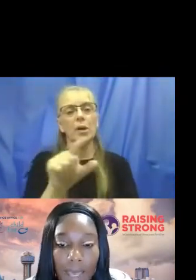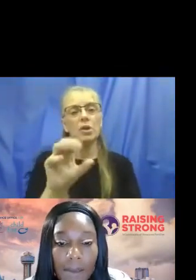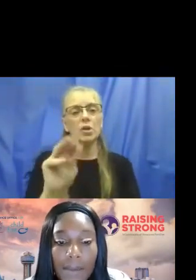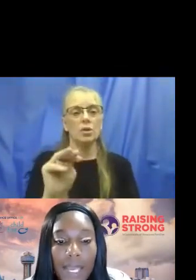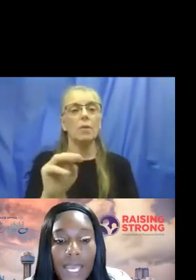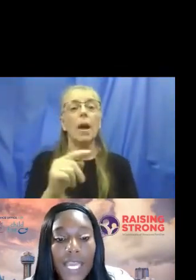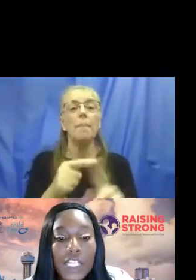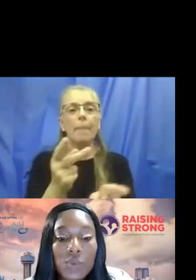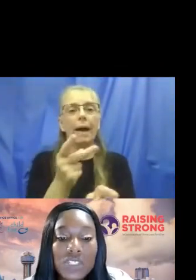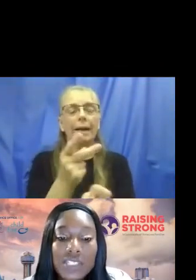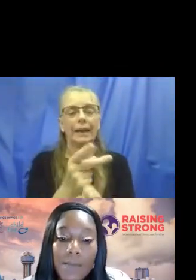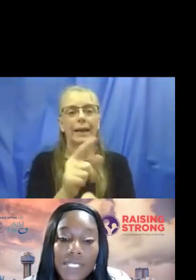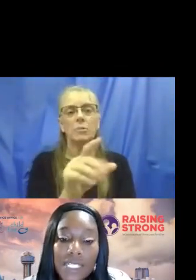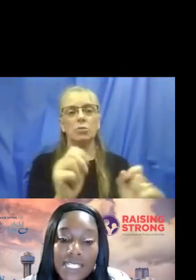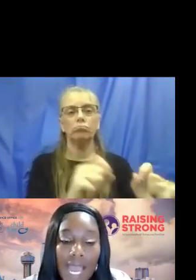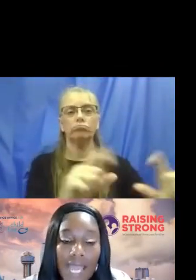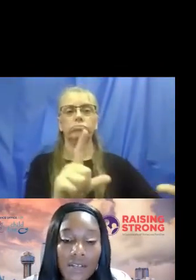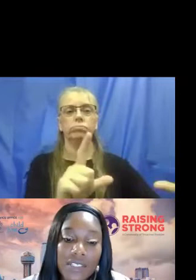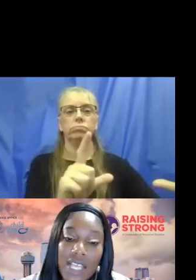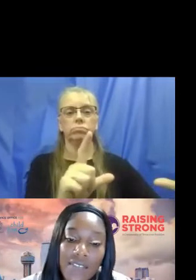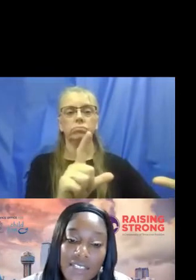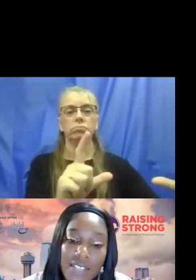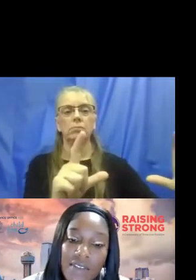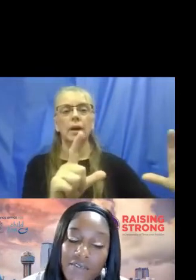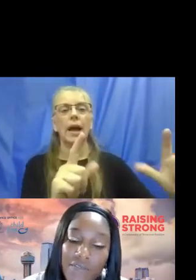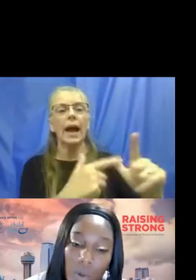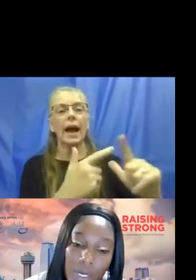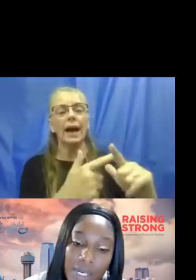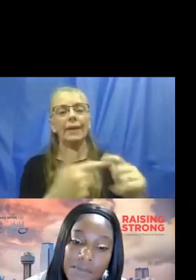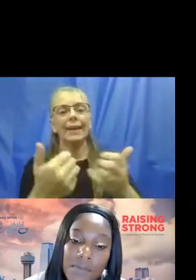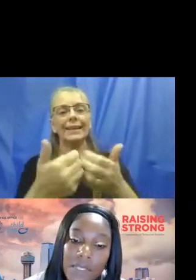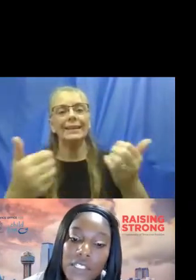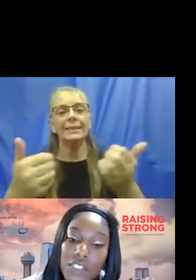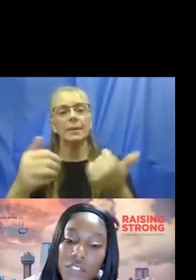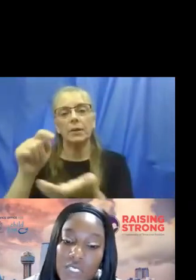app up, and you will separately dial